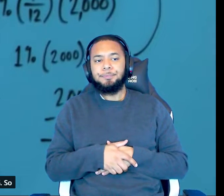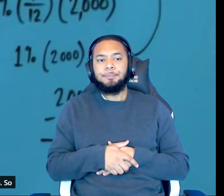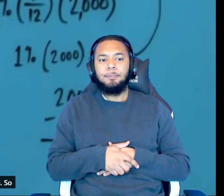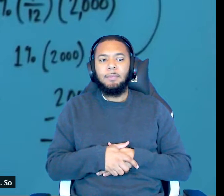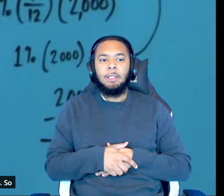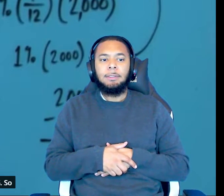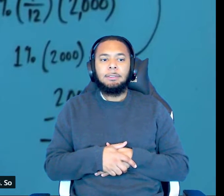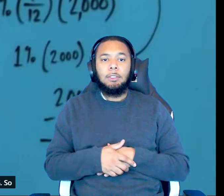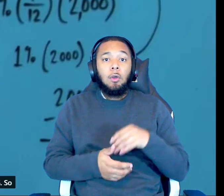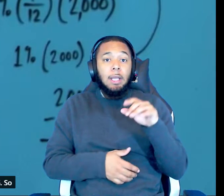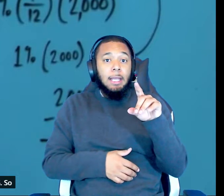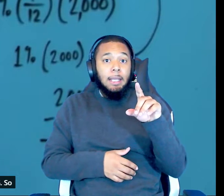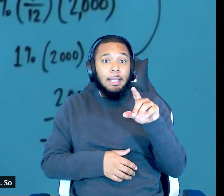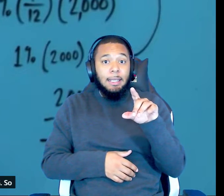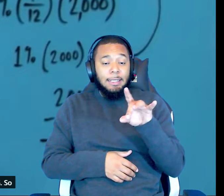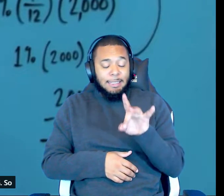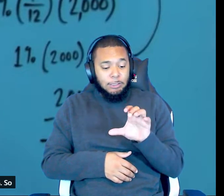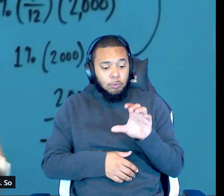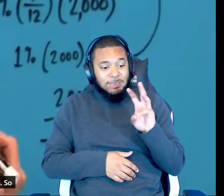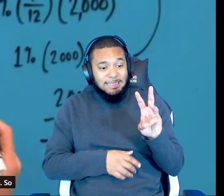of $806.